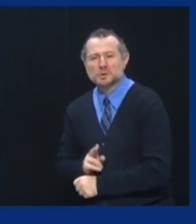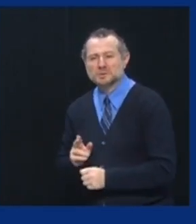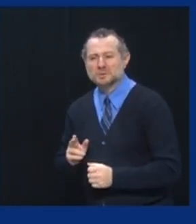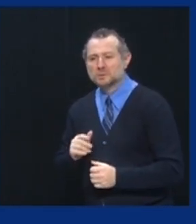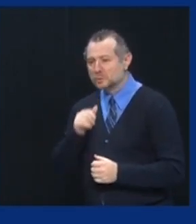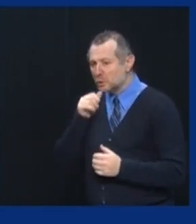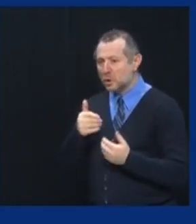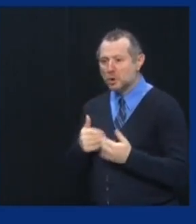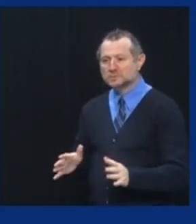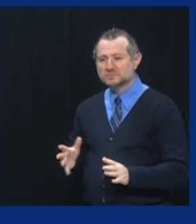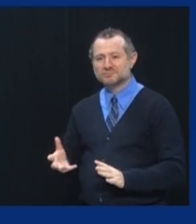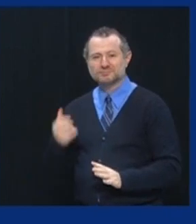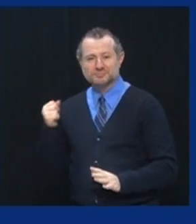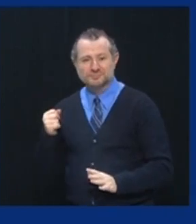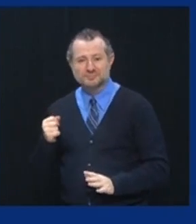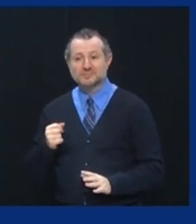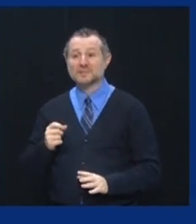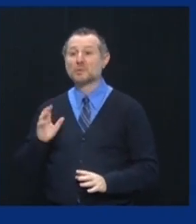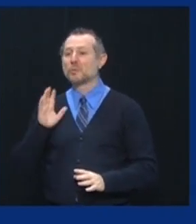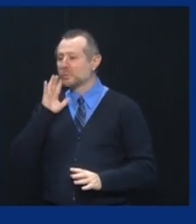any more, and you can be fined.